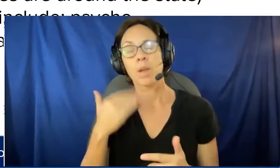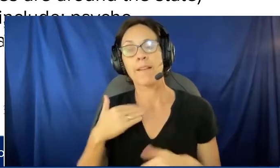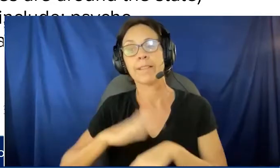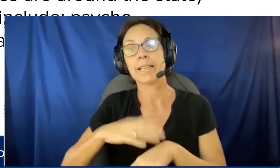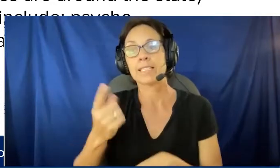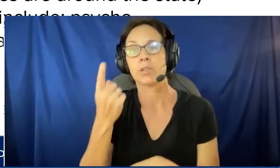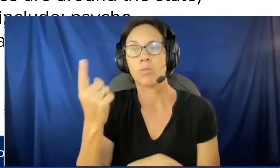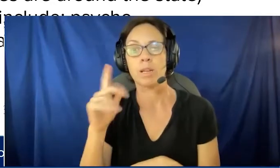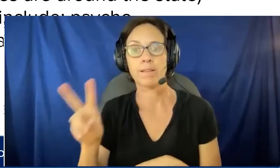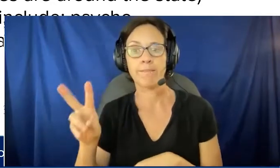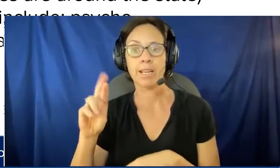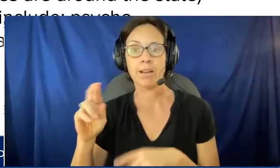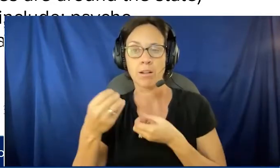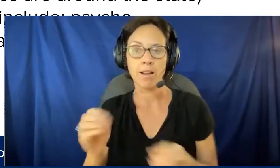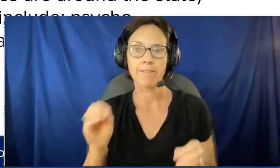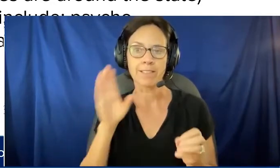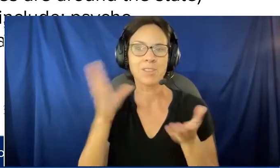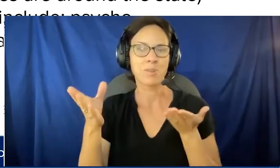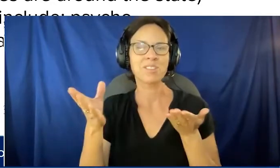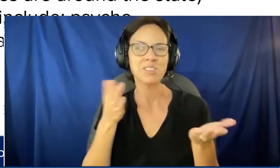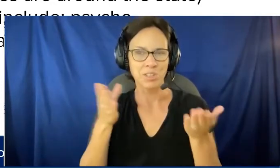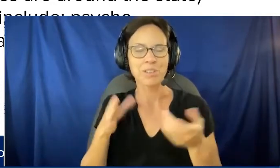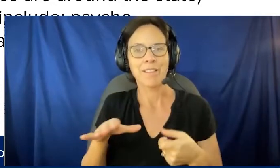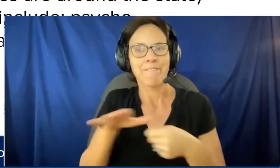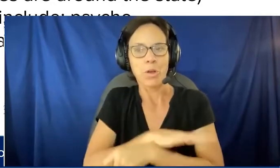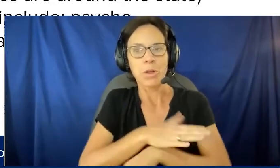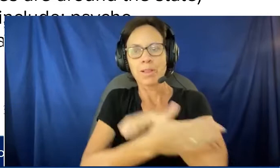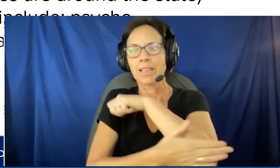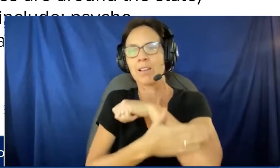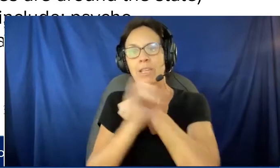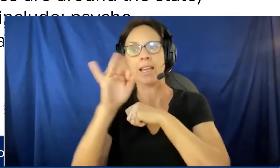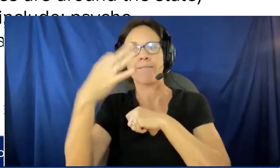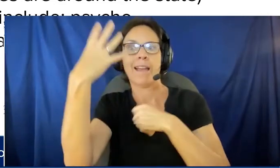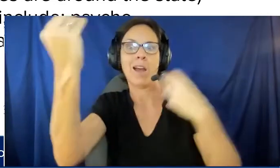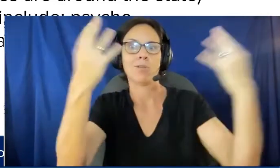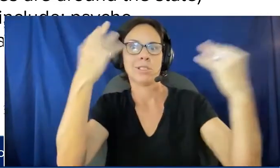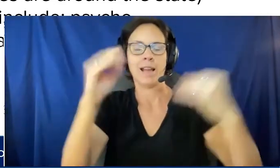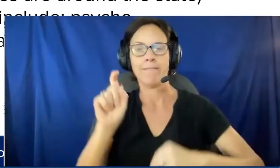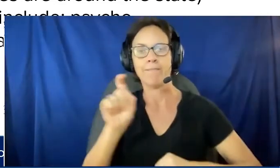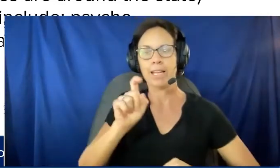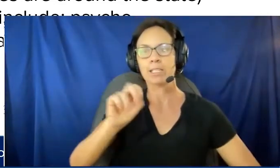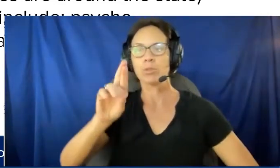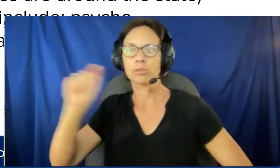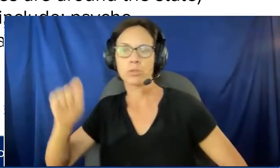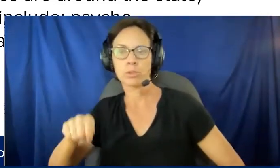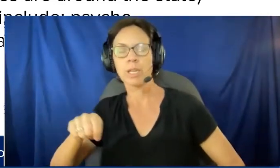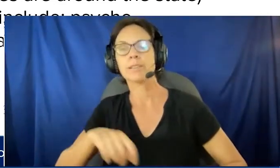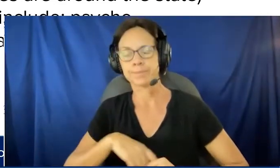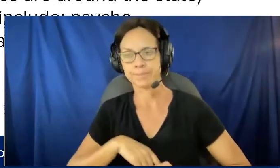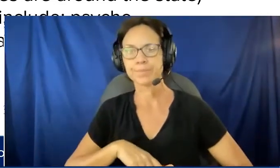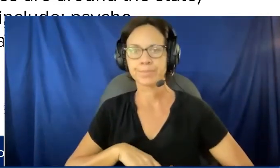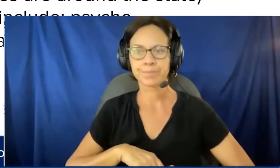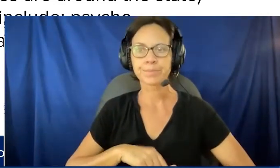office that would serve the entire county or serve a number of areas within that